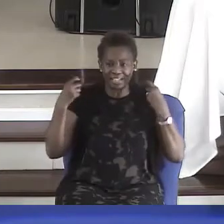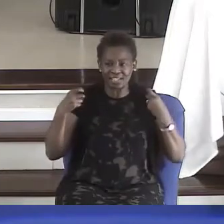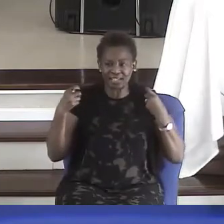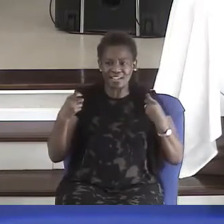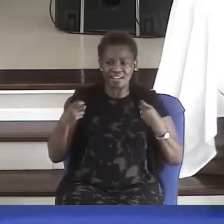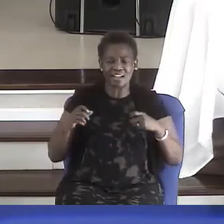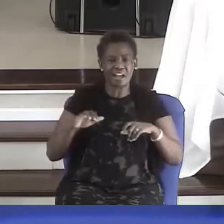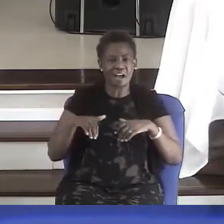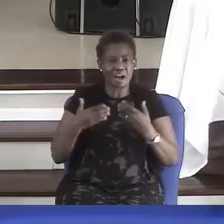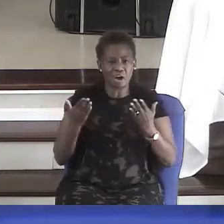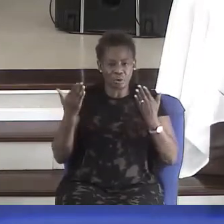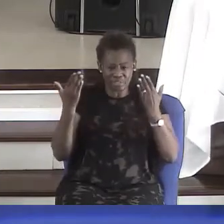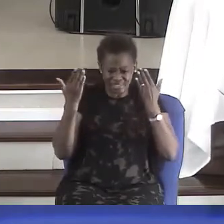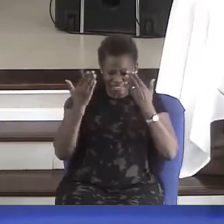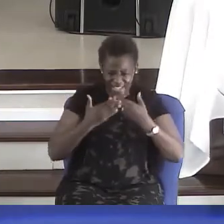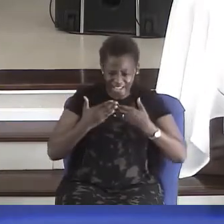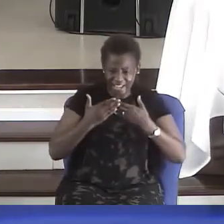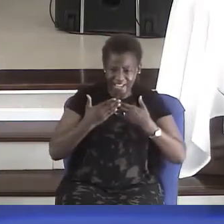How sad